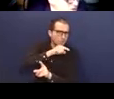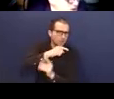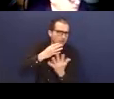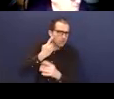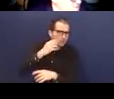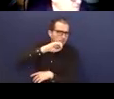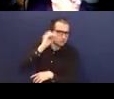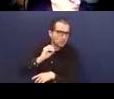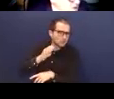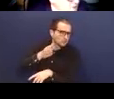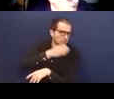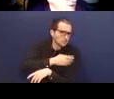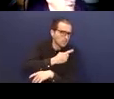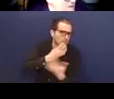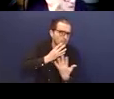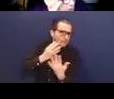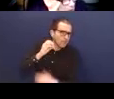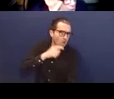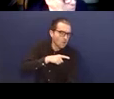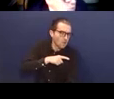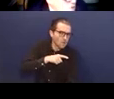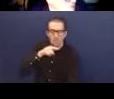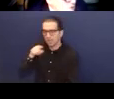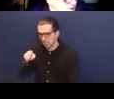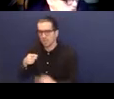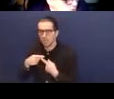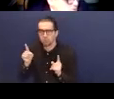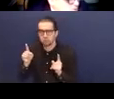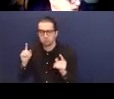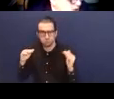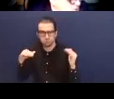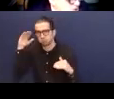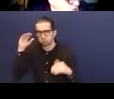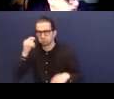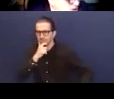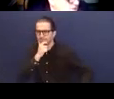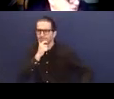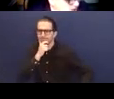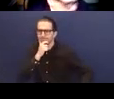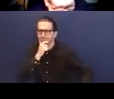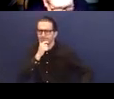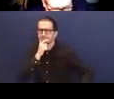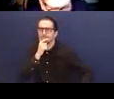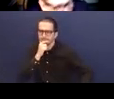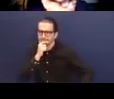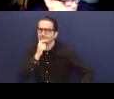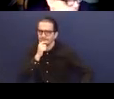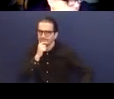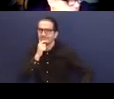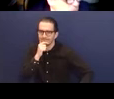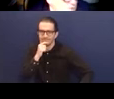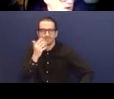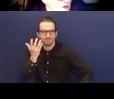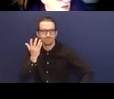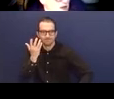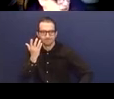are, some difficulty, more difficulties, or unable to do it in D3. I'll put those